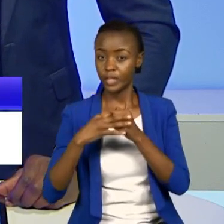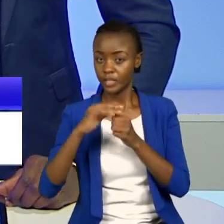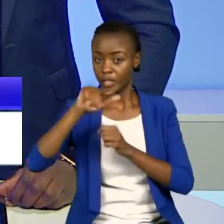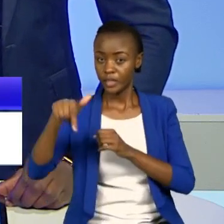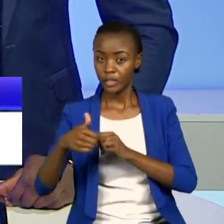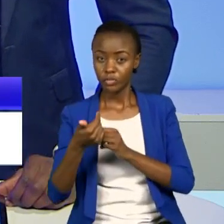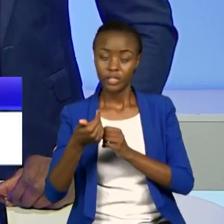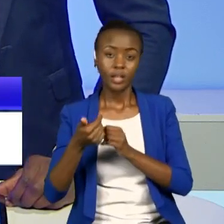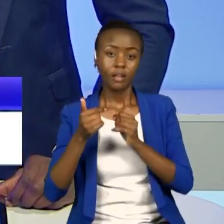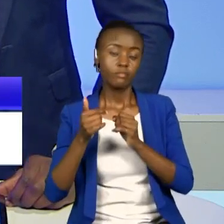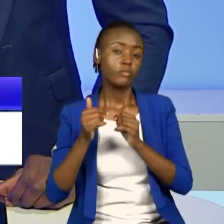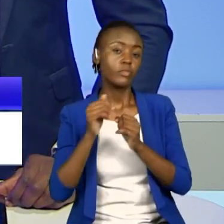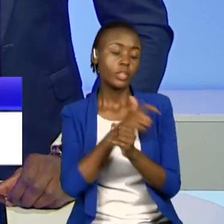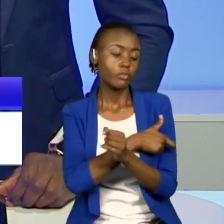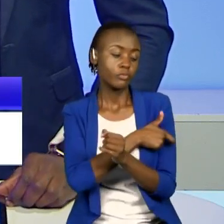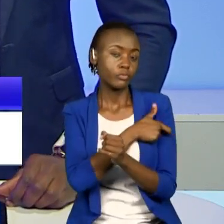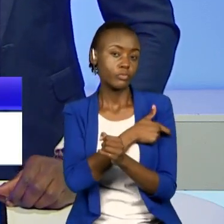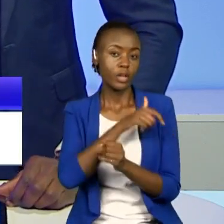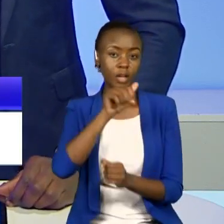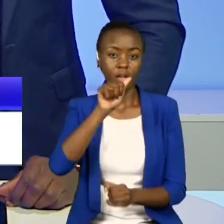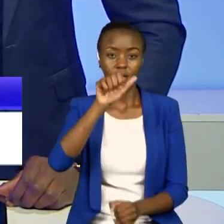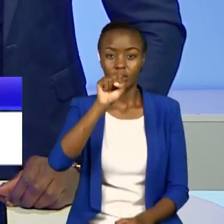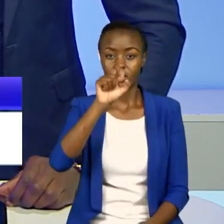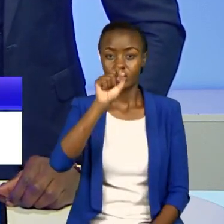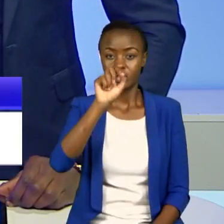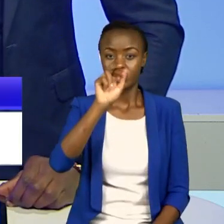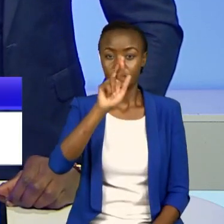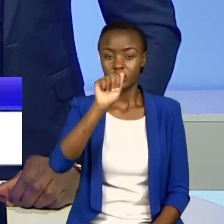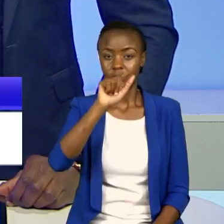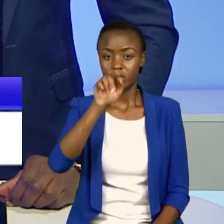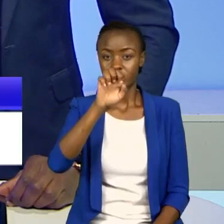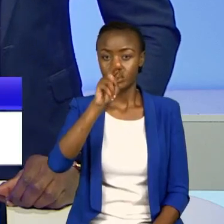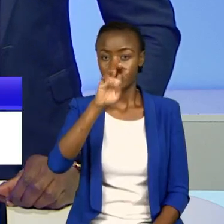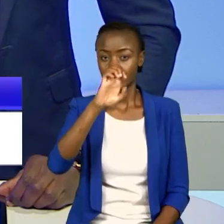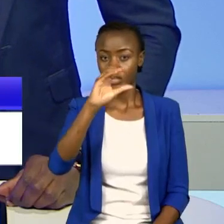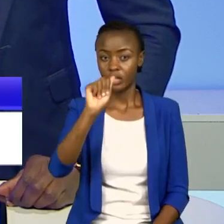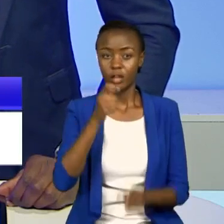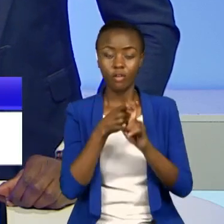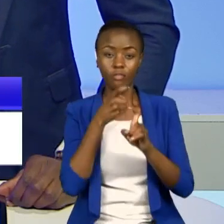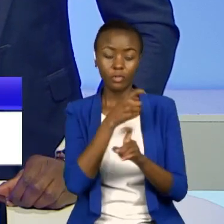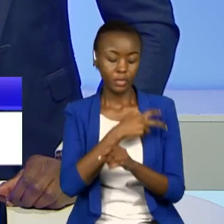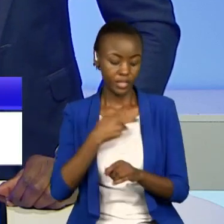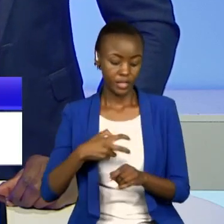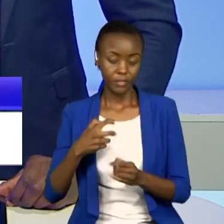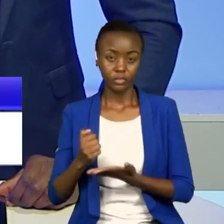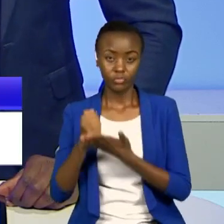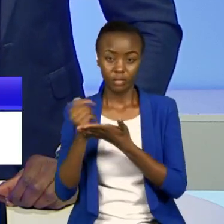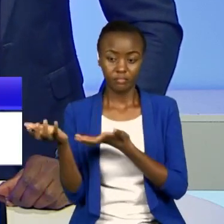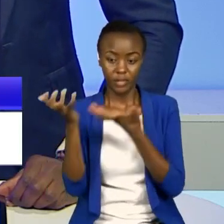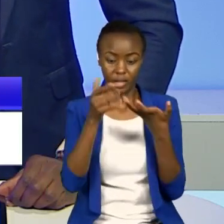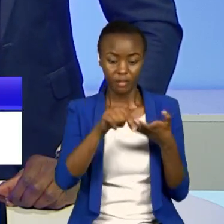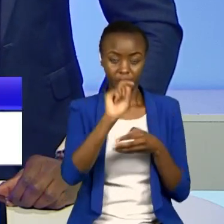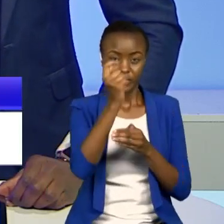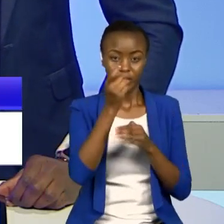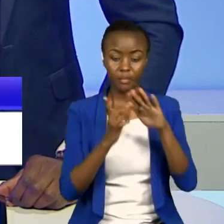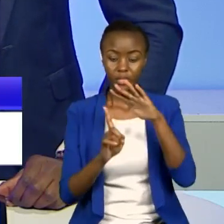doses of the unused Oxford AstraZeneca vaccine from Denmark to help in the fight against COVID-19. The Ministry of Health has